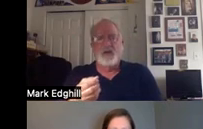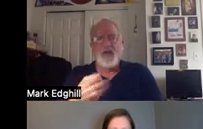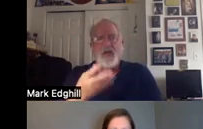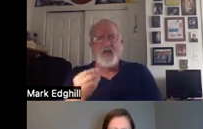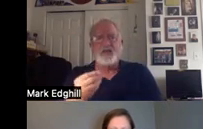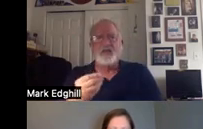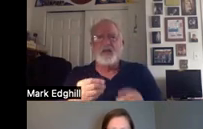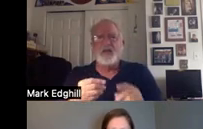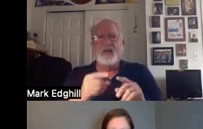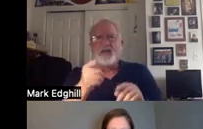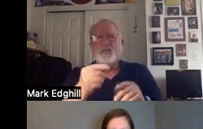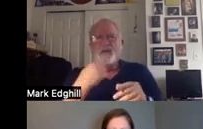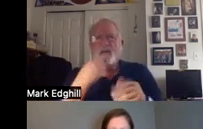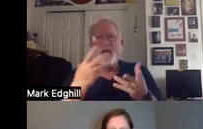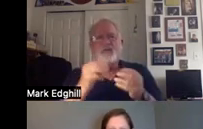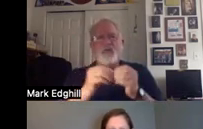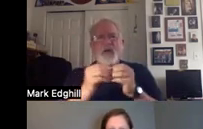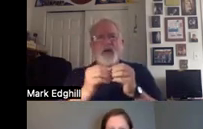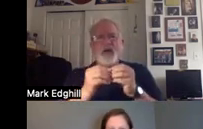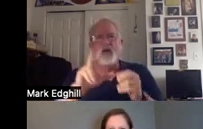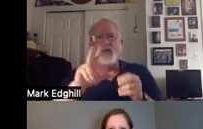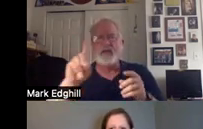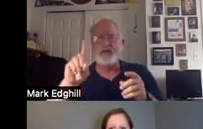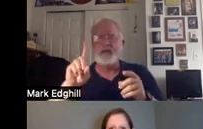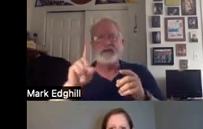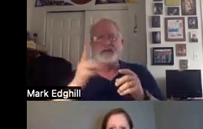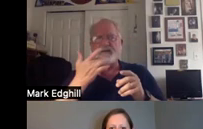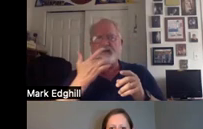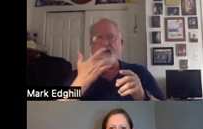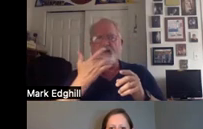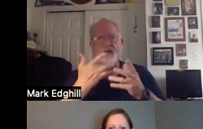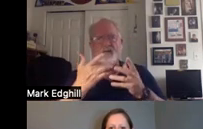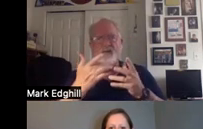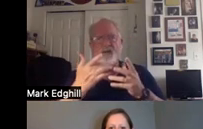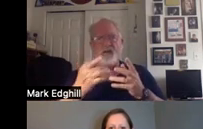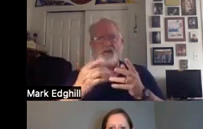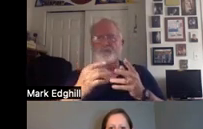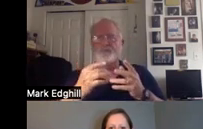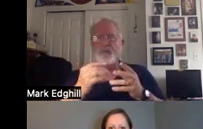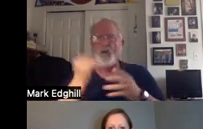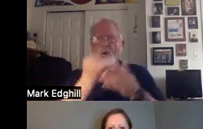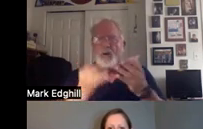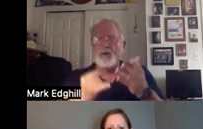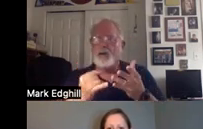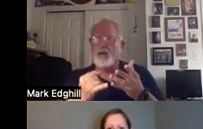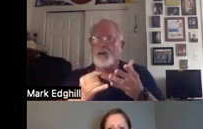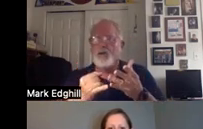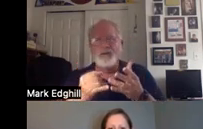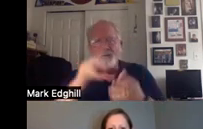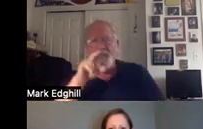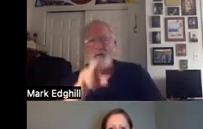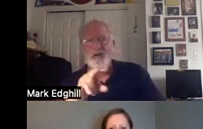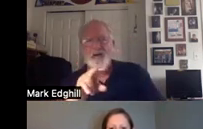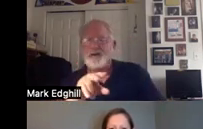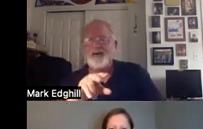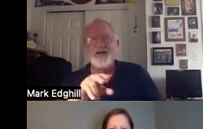Quicksand. And this one has more like a 3D. And this one has more like a 3D type of.